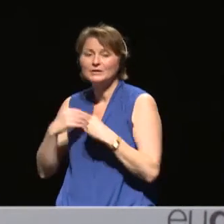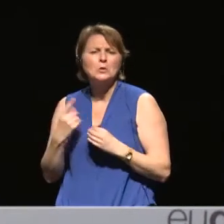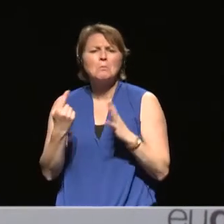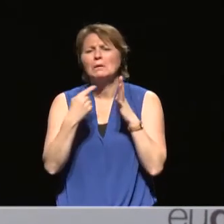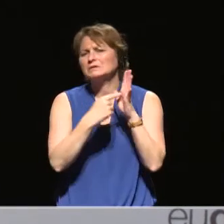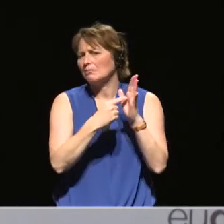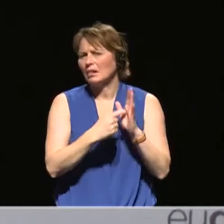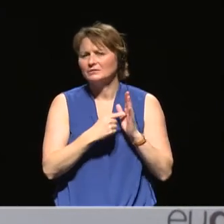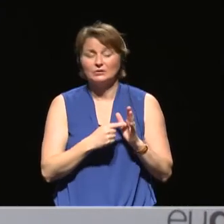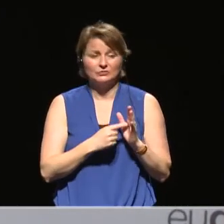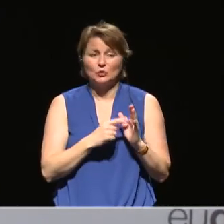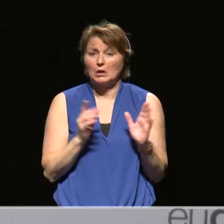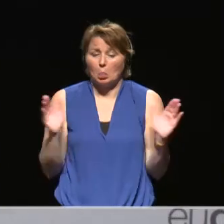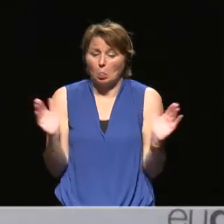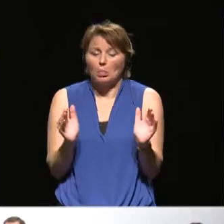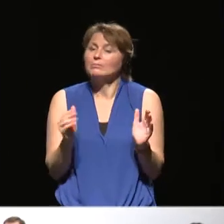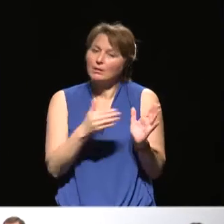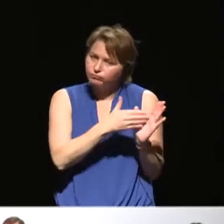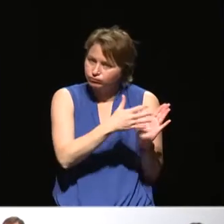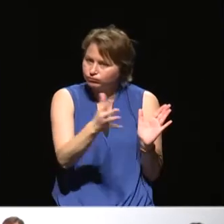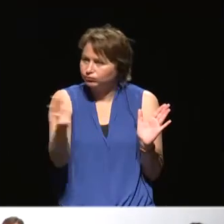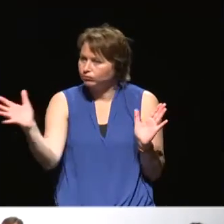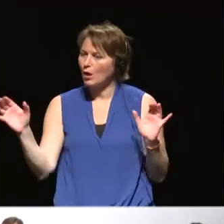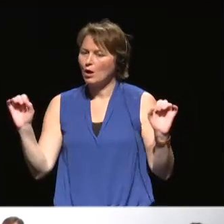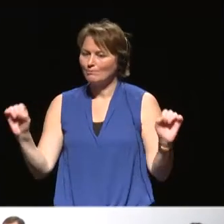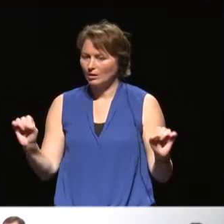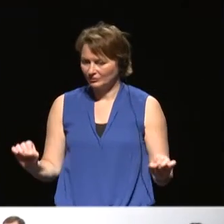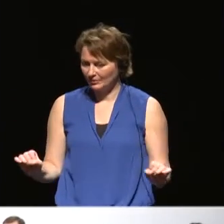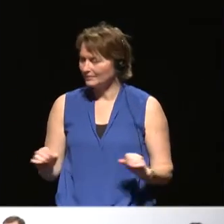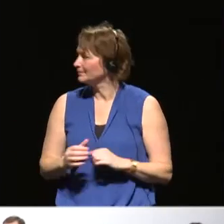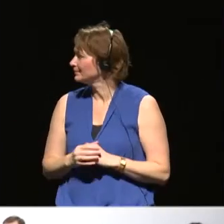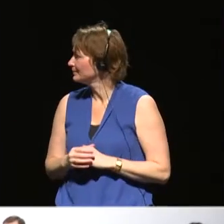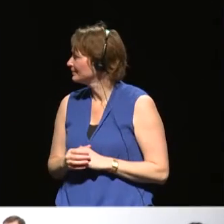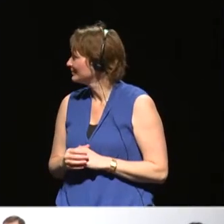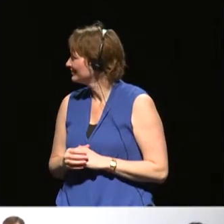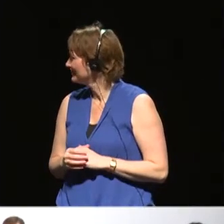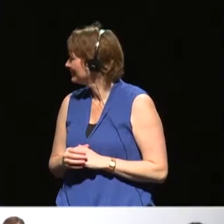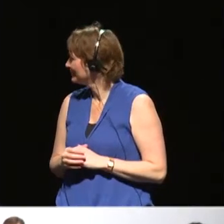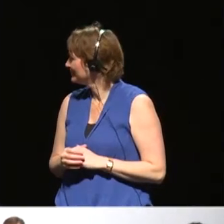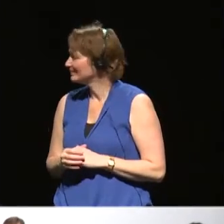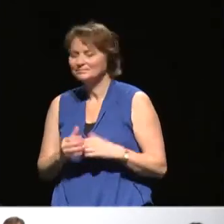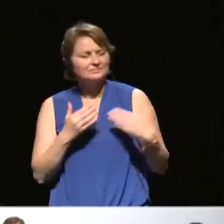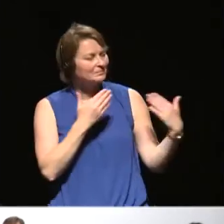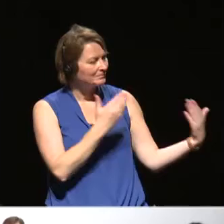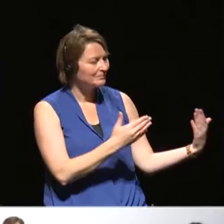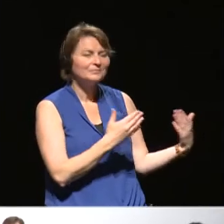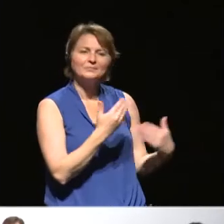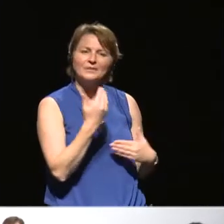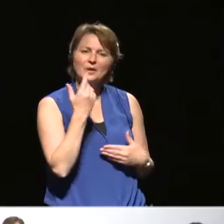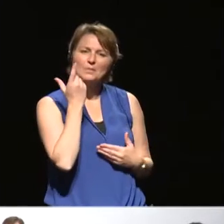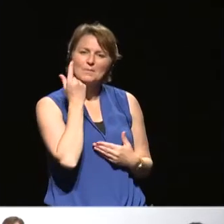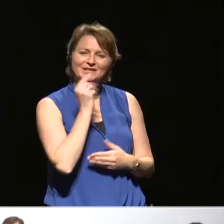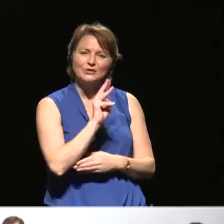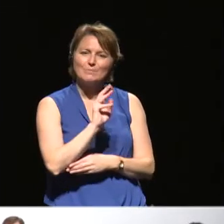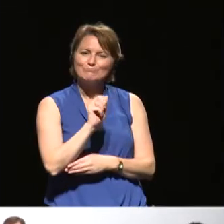of course the scope is much wider. Dr. Marquette. Still working? Yes. You have a vast experience